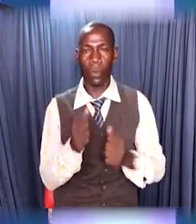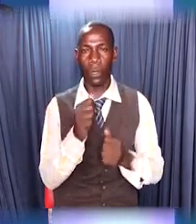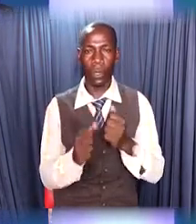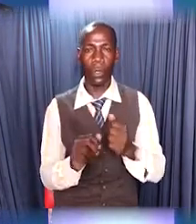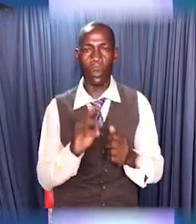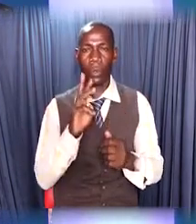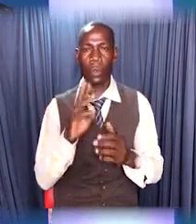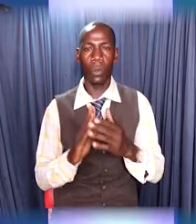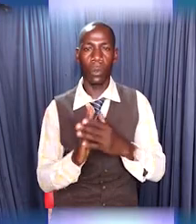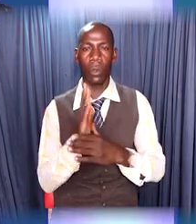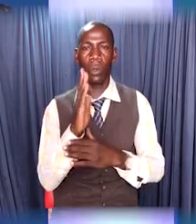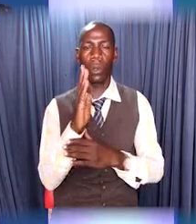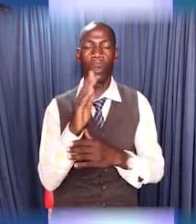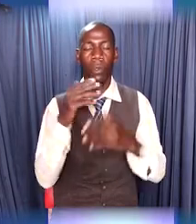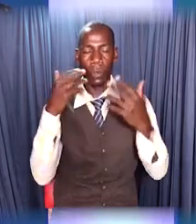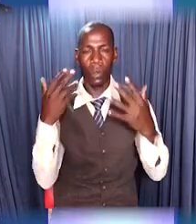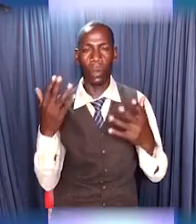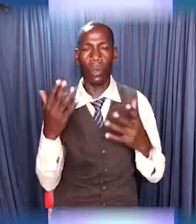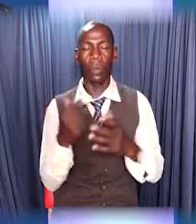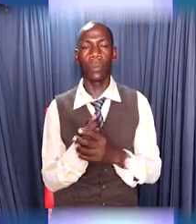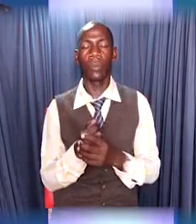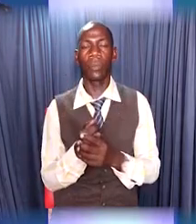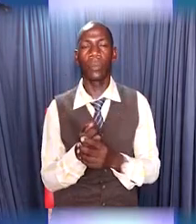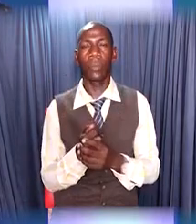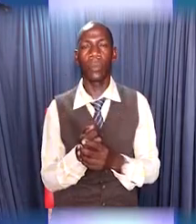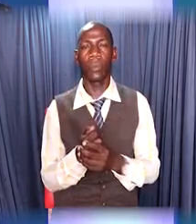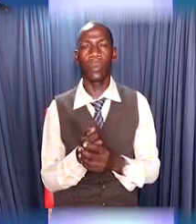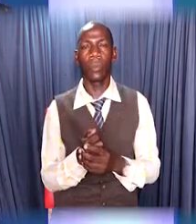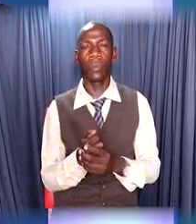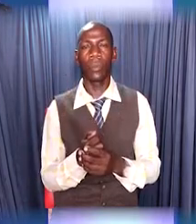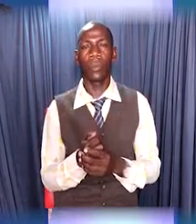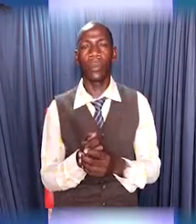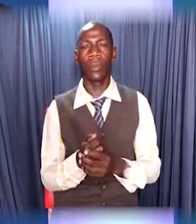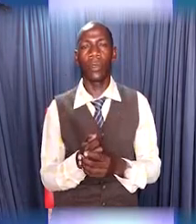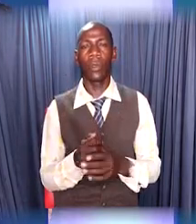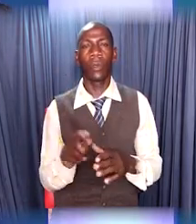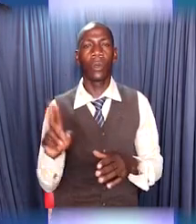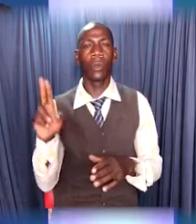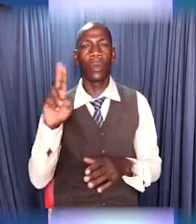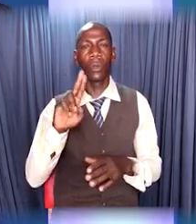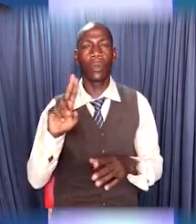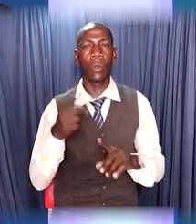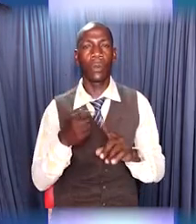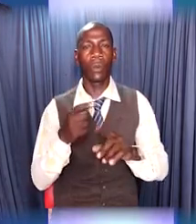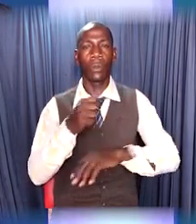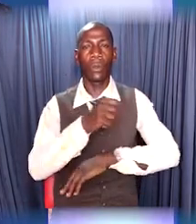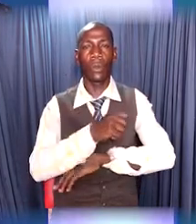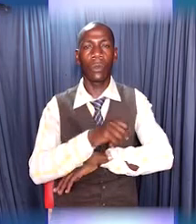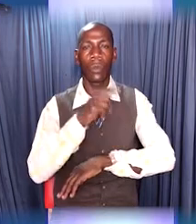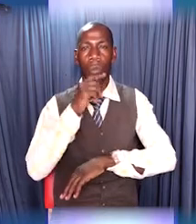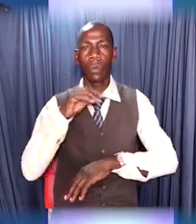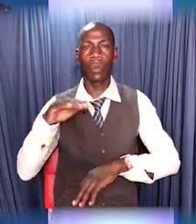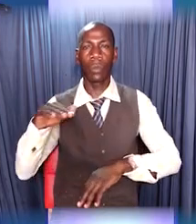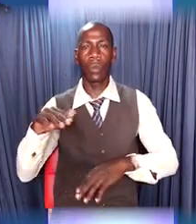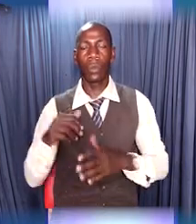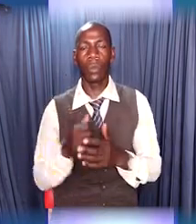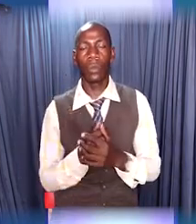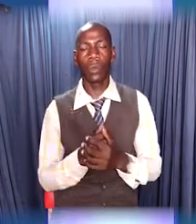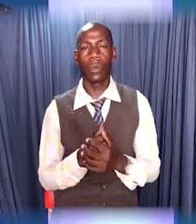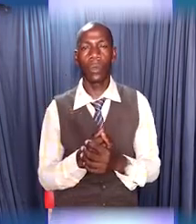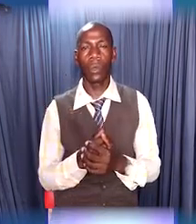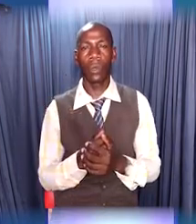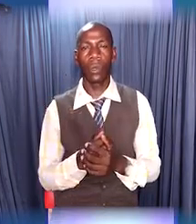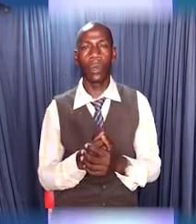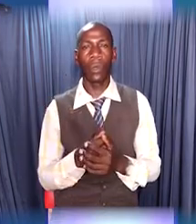which will go ahead and grow. Hujui. You don't know. Ndio mimi nikajizoeza tangu mwana shule. That's why I practice from back in school.